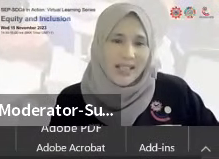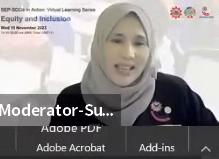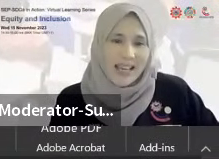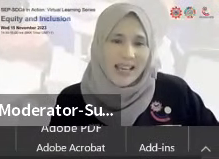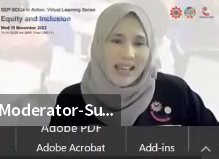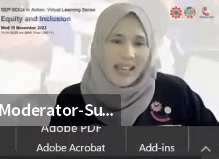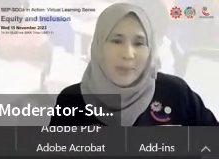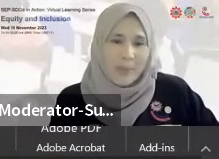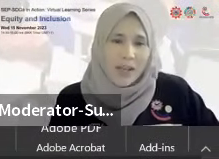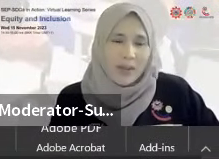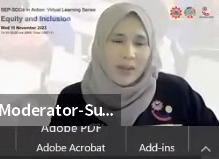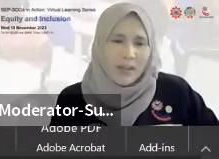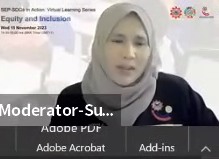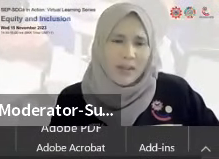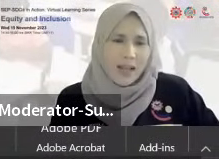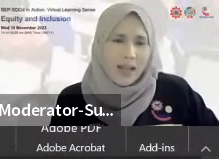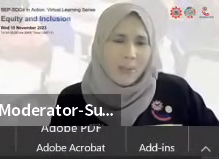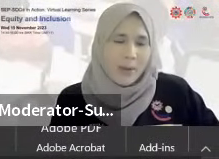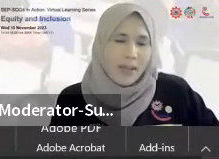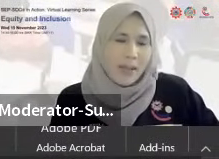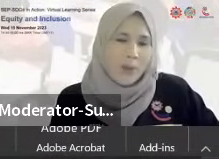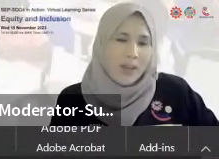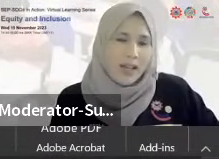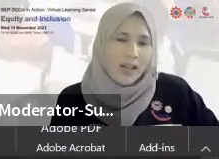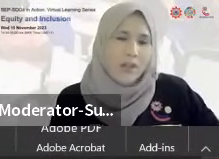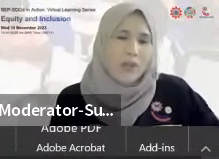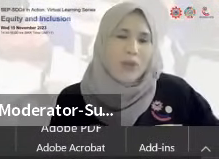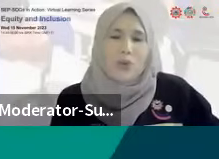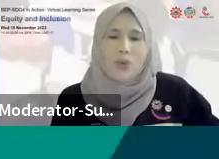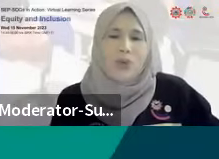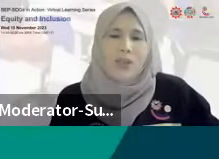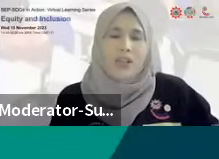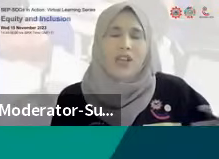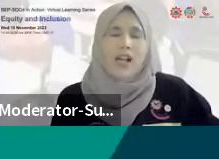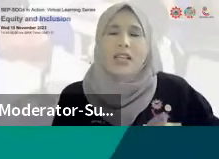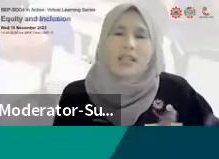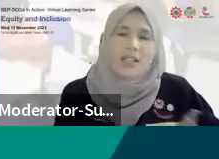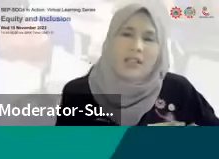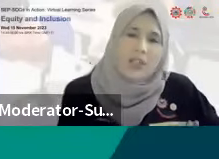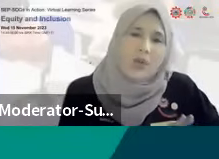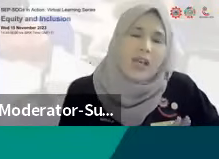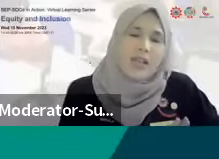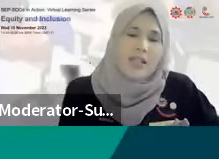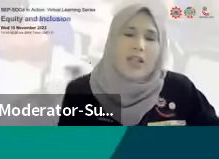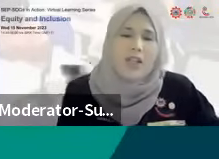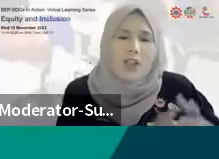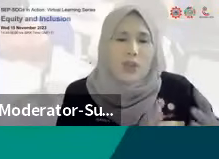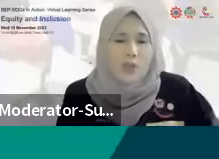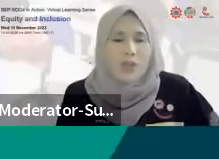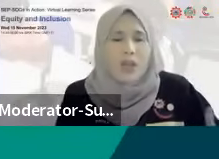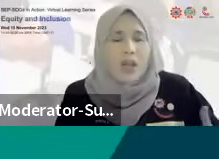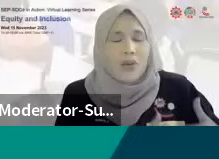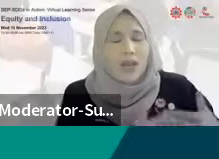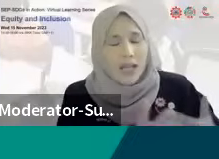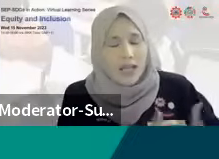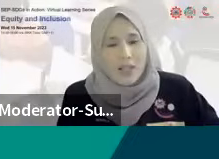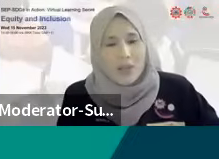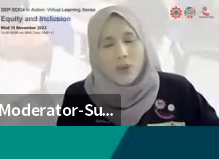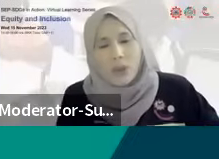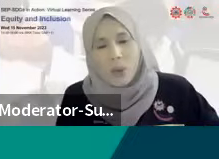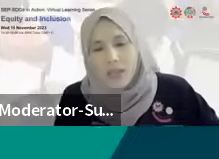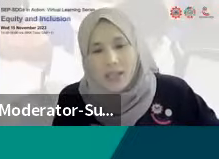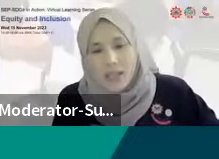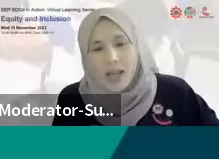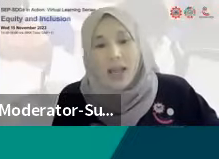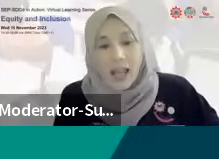Education in Thailand. Dr. Kanit Pamanee will guide us through the challenges as well as the issues related